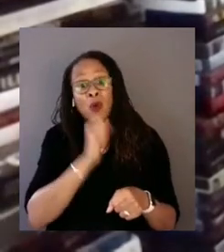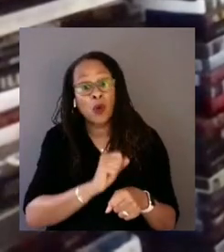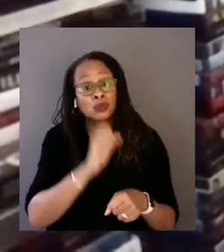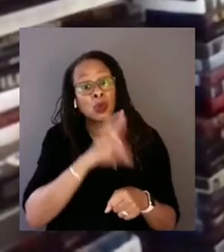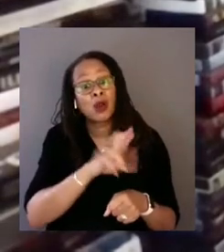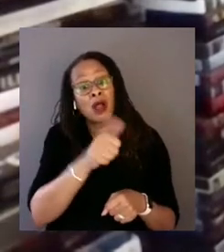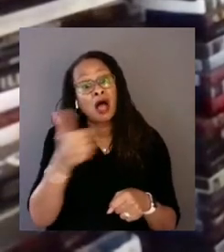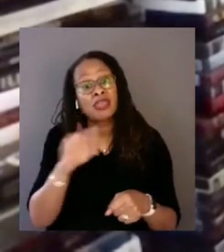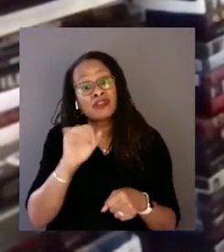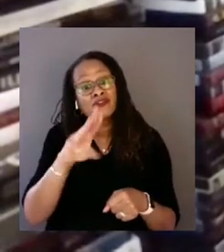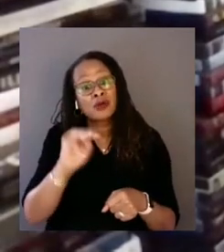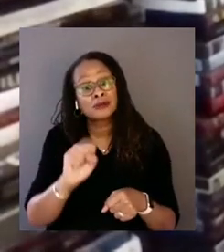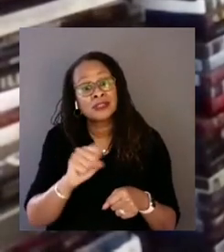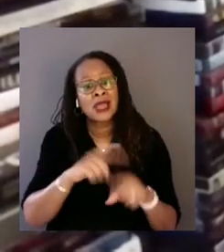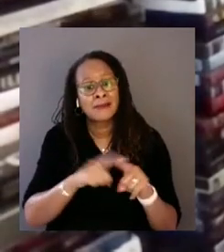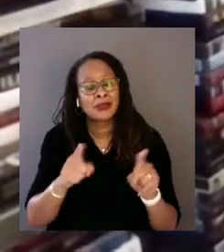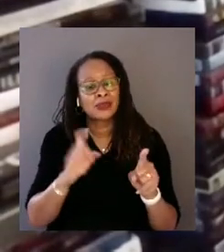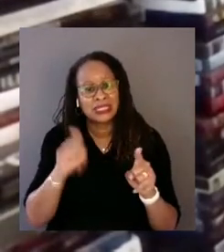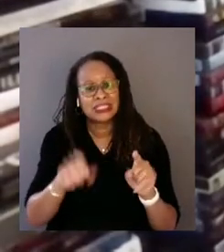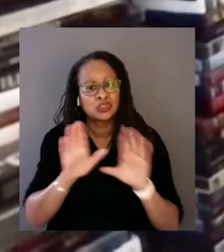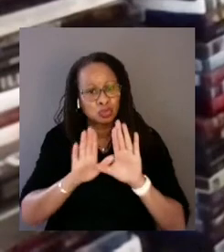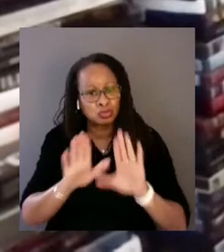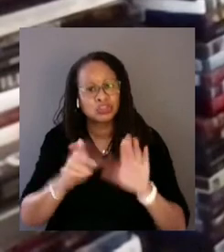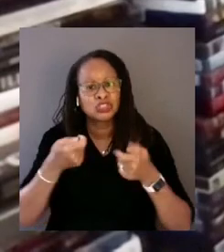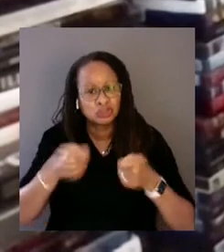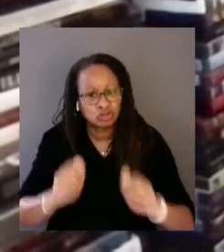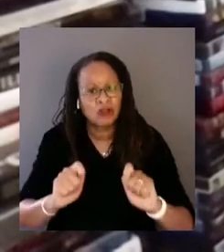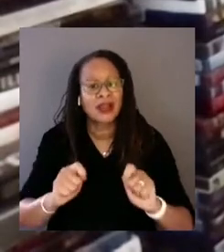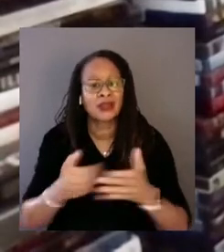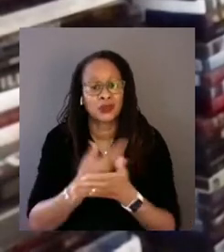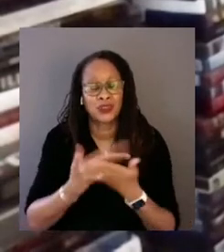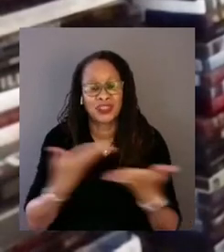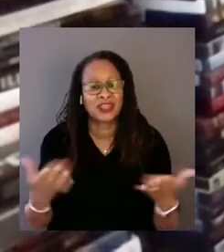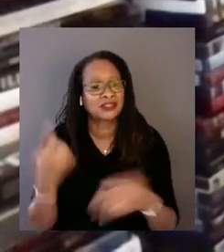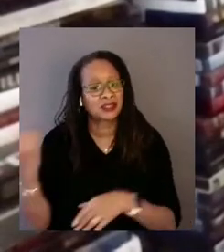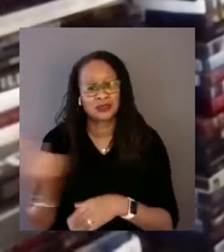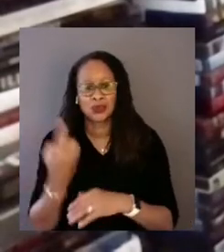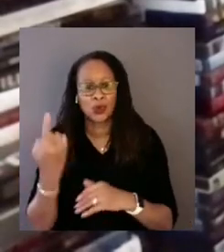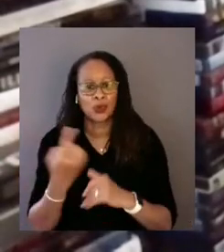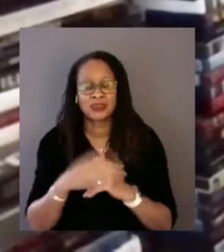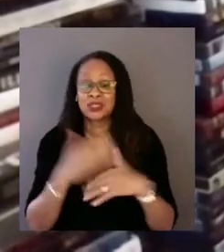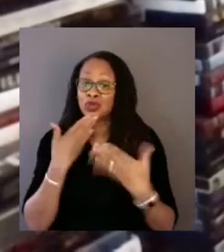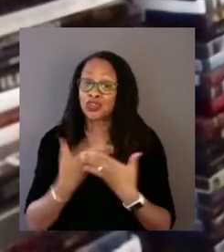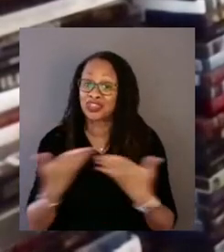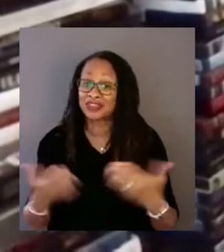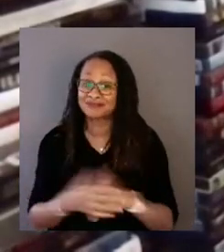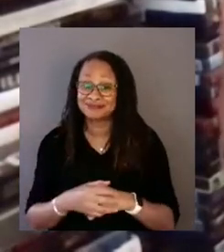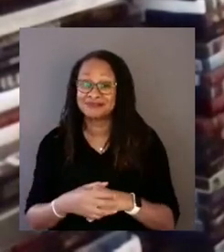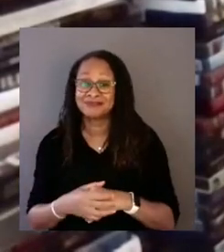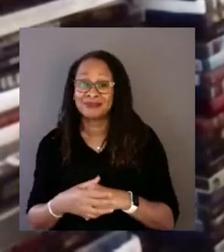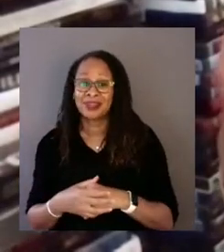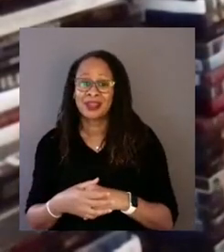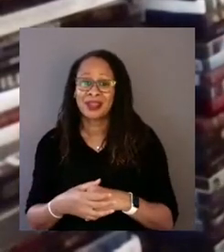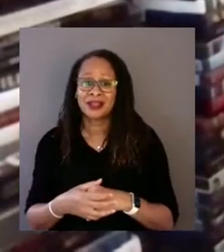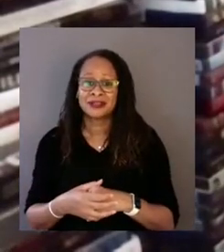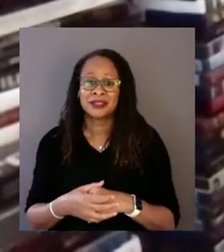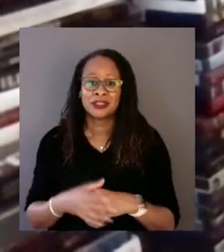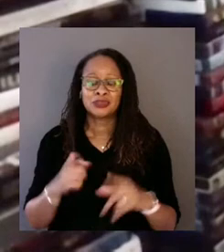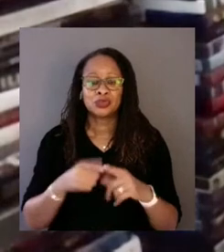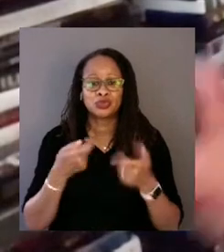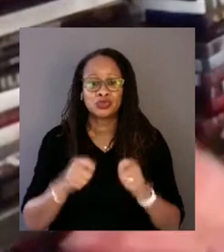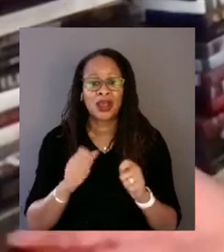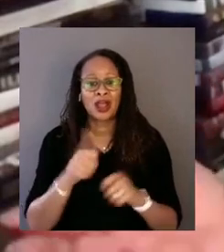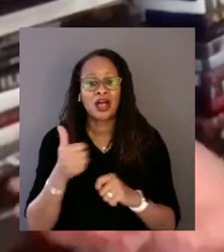pushing the envelope and trying new things. And that's always, always a good thing to try other forms and